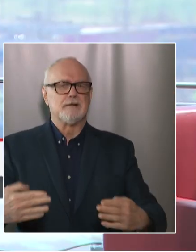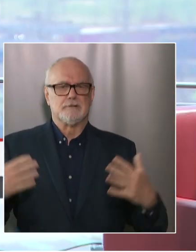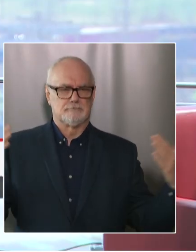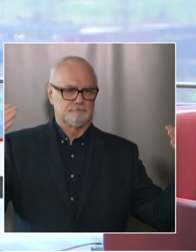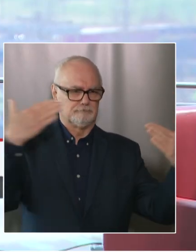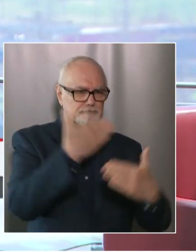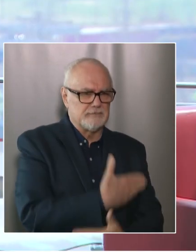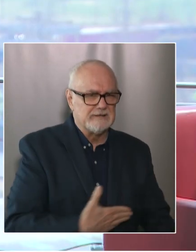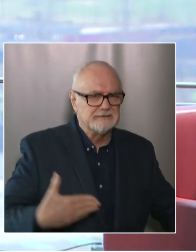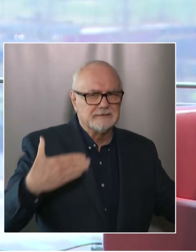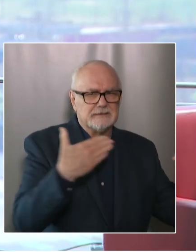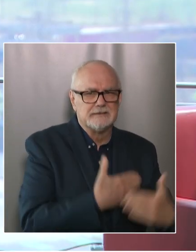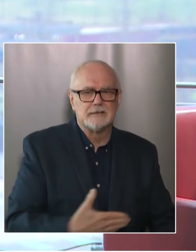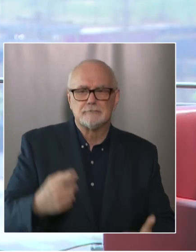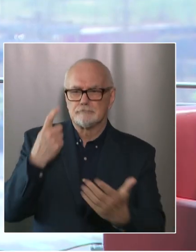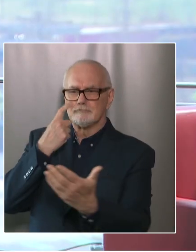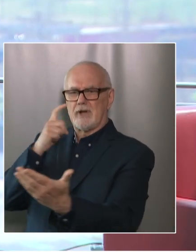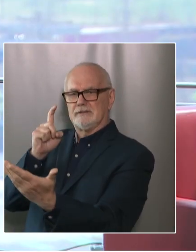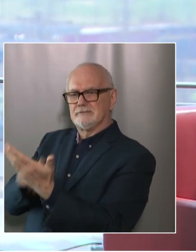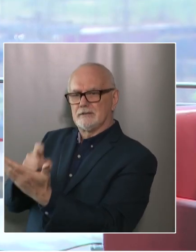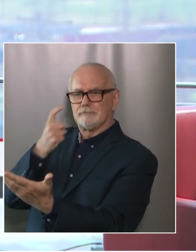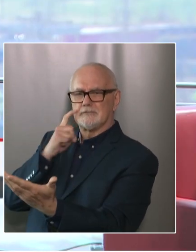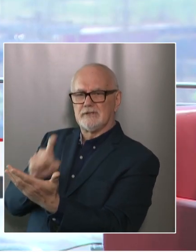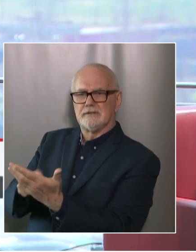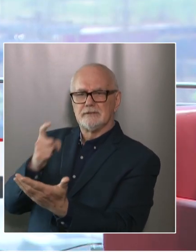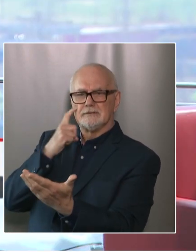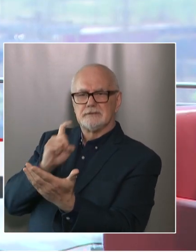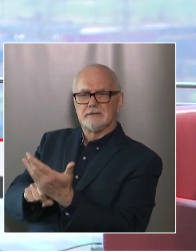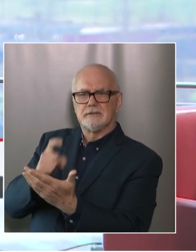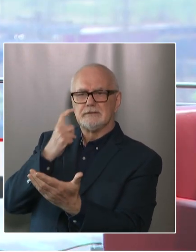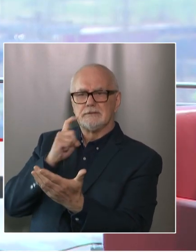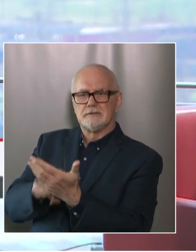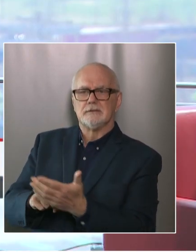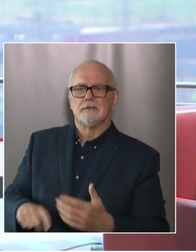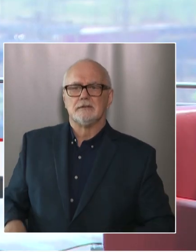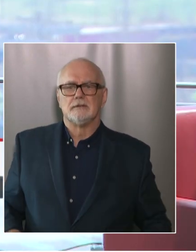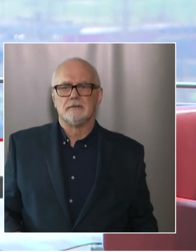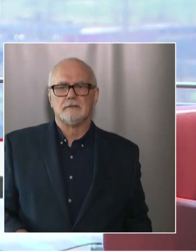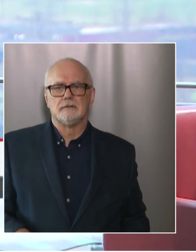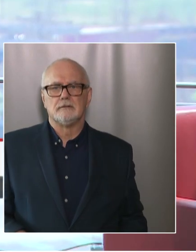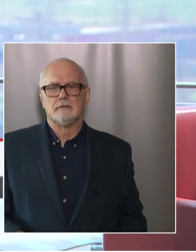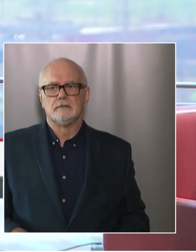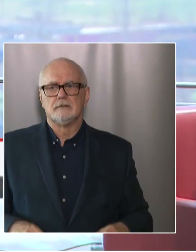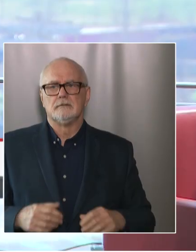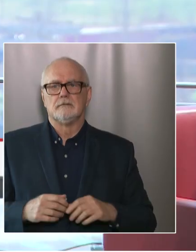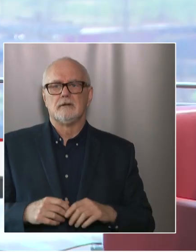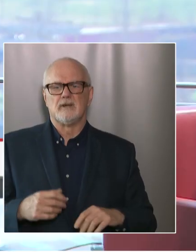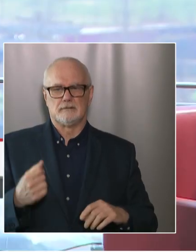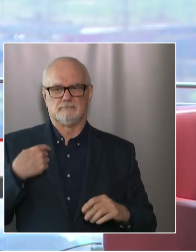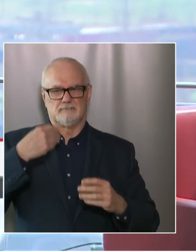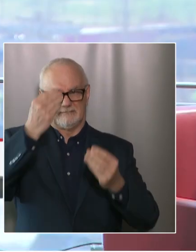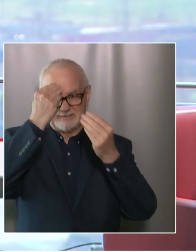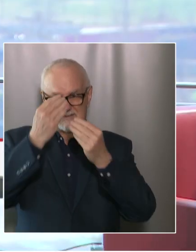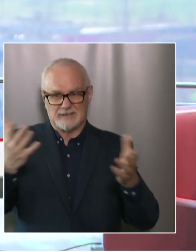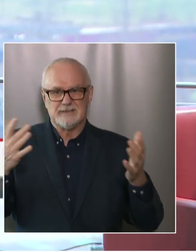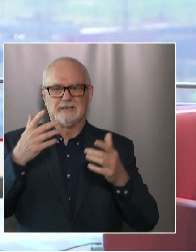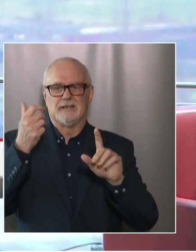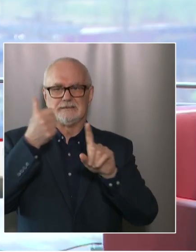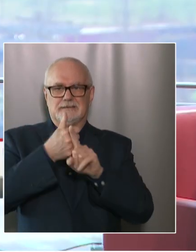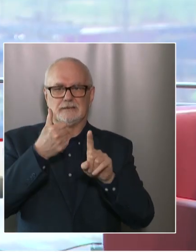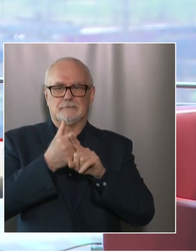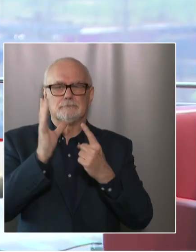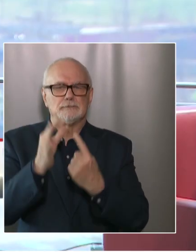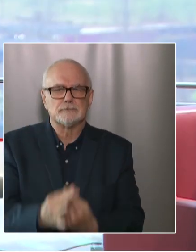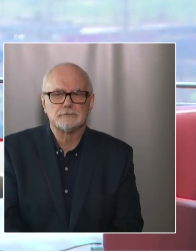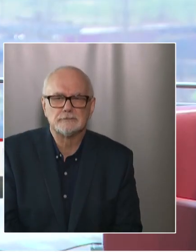hard work and what we've accomplished over the last 12 years. DC is a unique city. I say this all the time because we